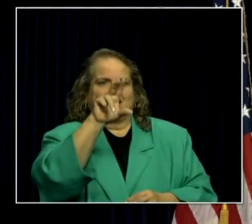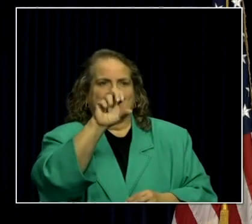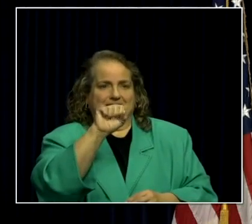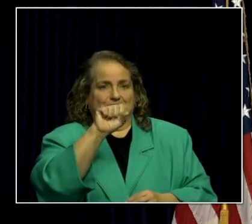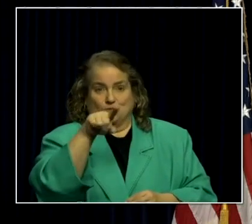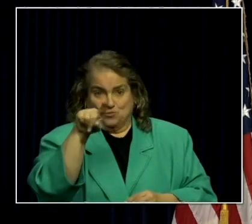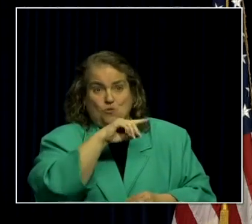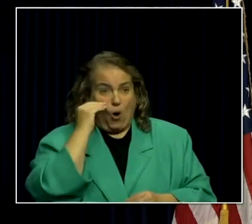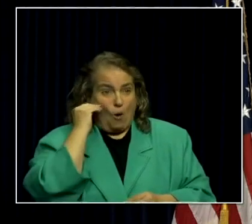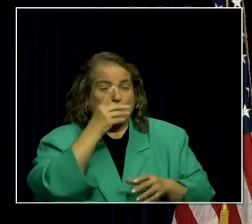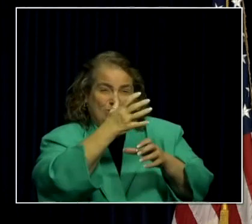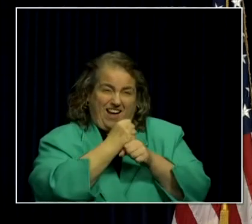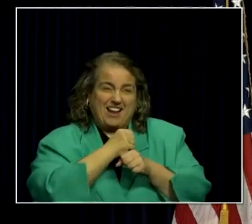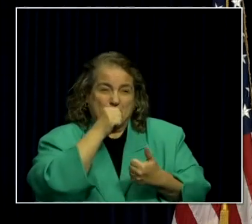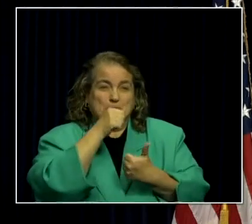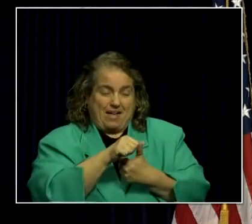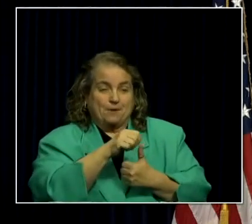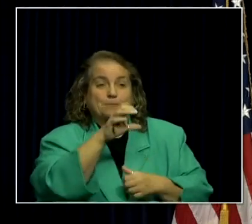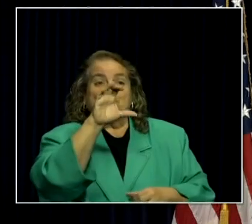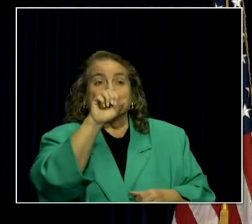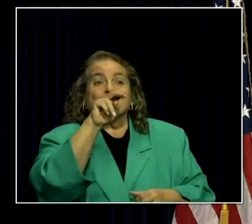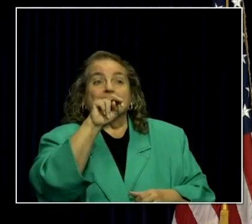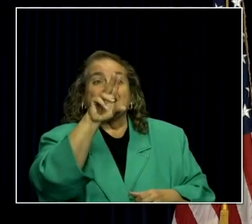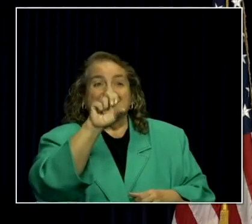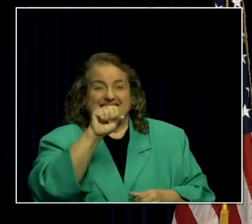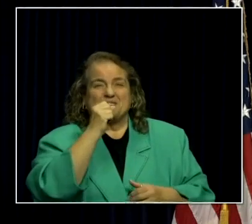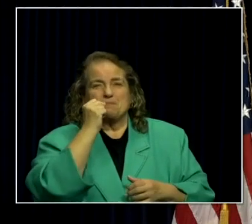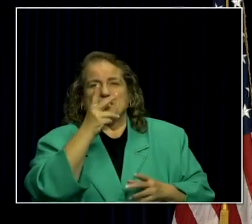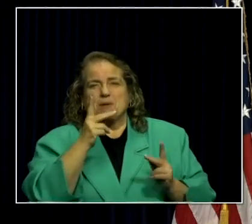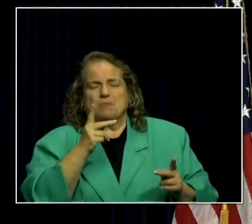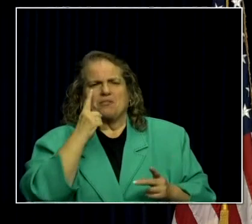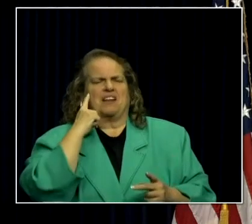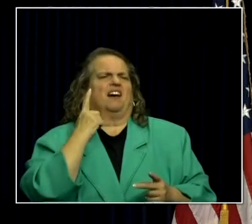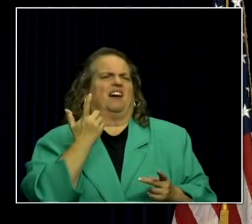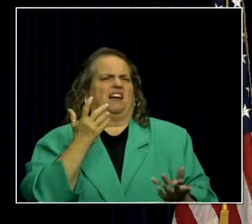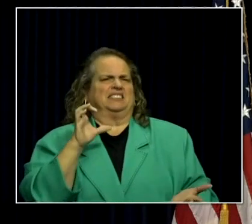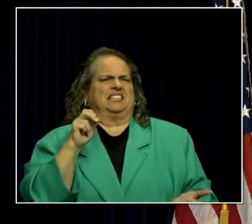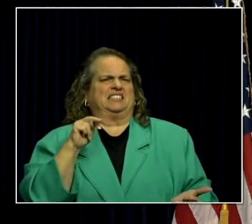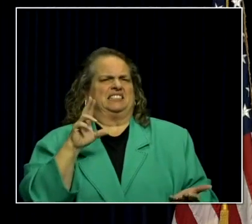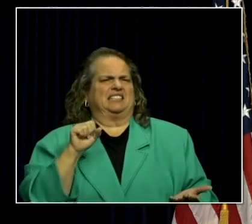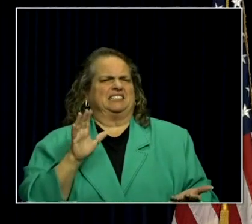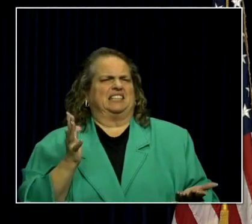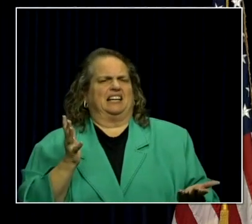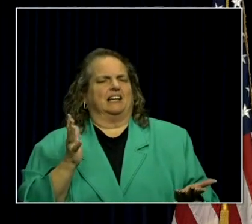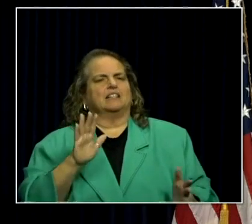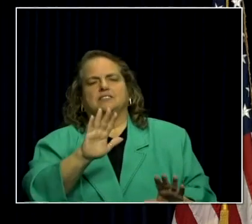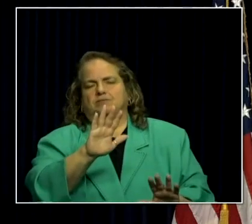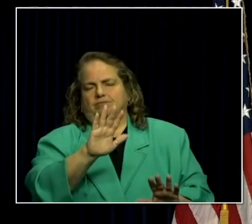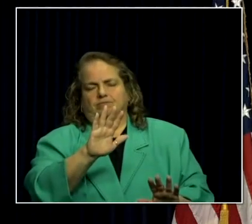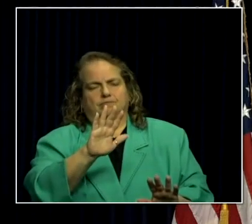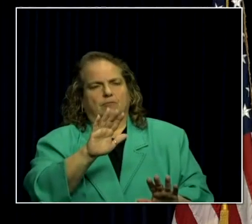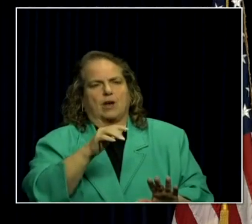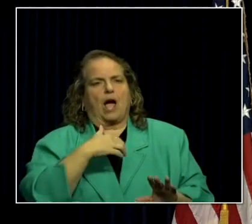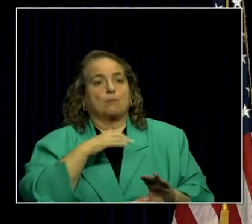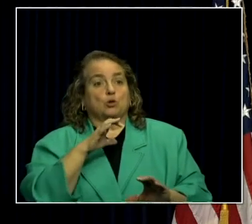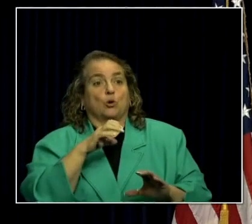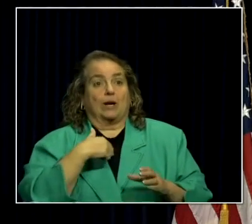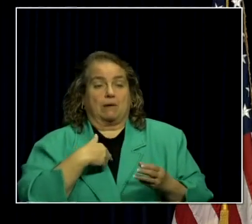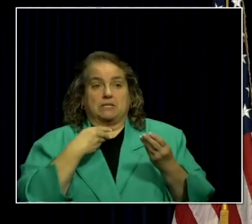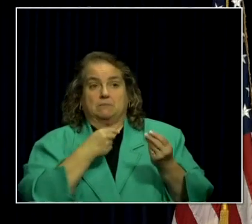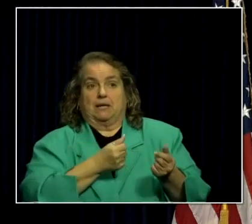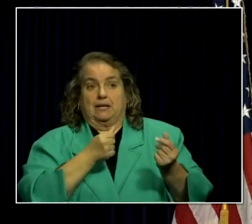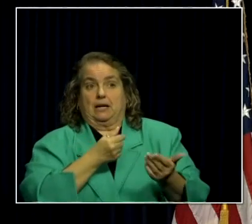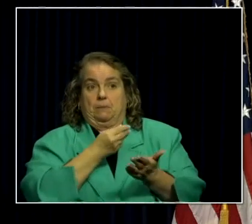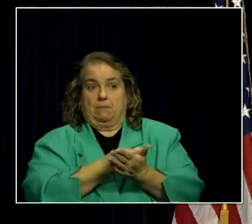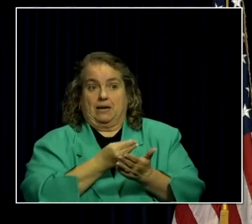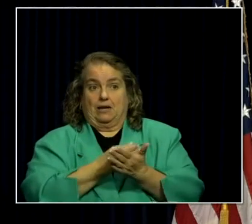your census. And that sounds a little bit funny, but folks, I will tell you right now, I am doing and spending whatever it takes to defeat